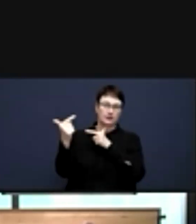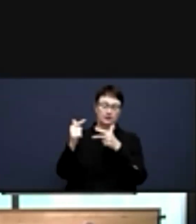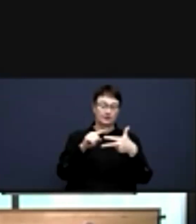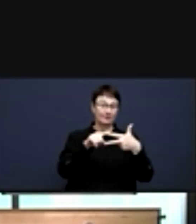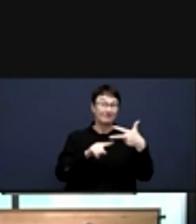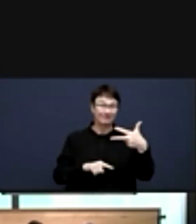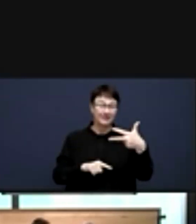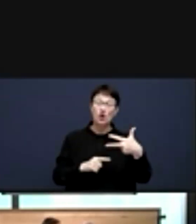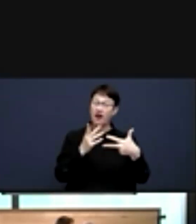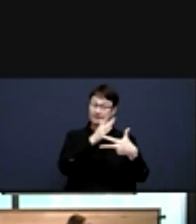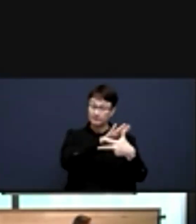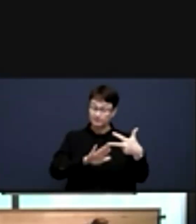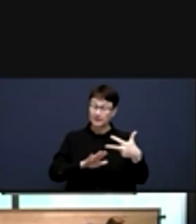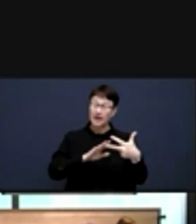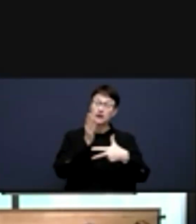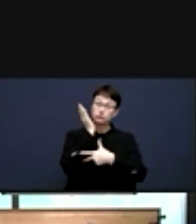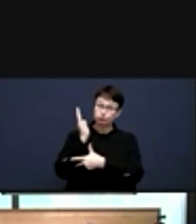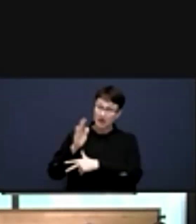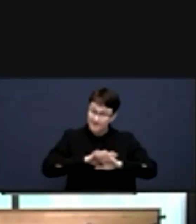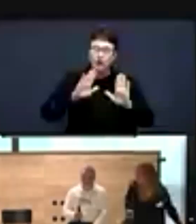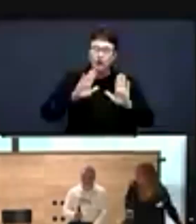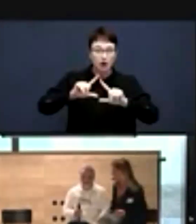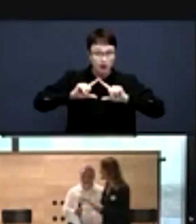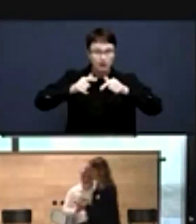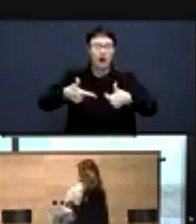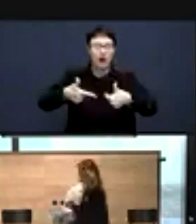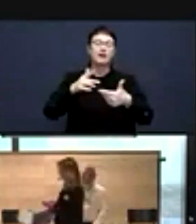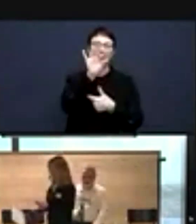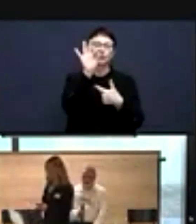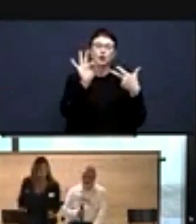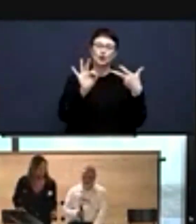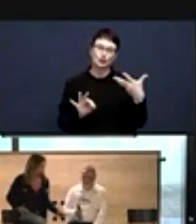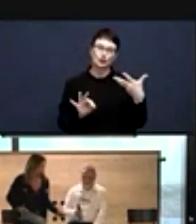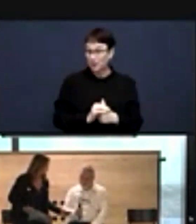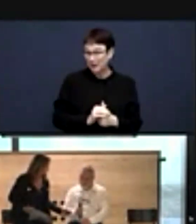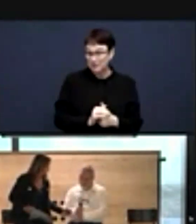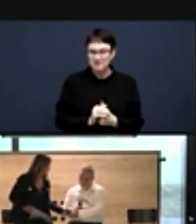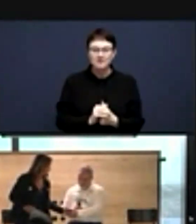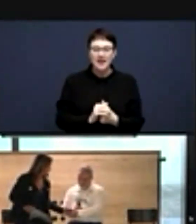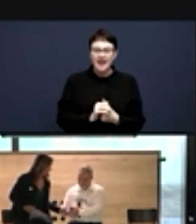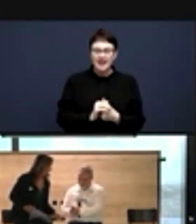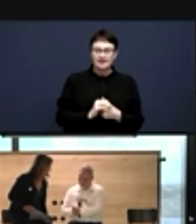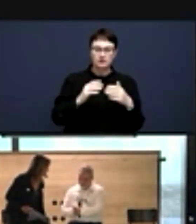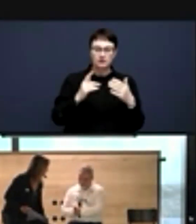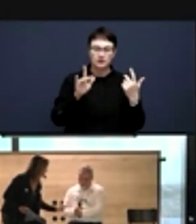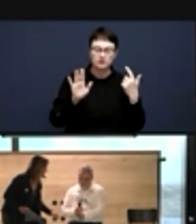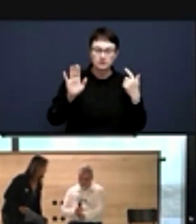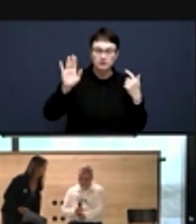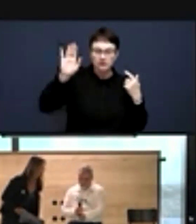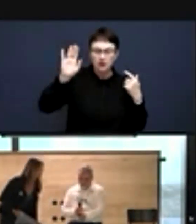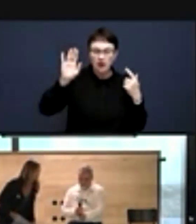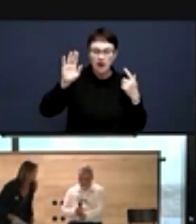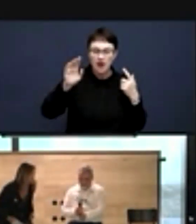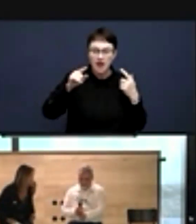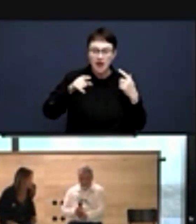questions. And I need to have this little thing because otherwise I cannot give it to you. And if you push that one, I think it should